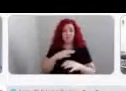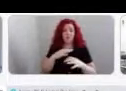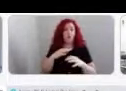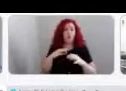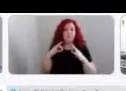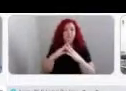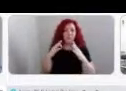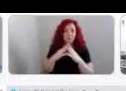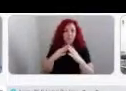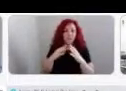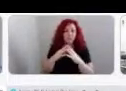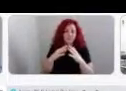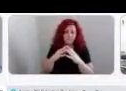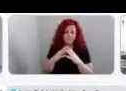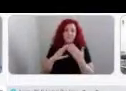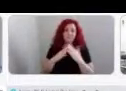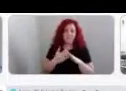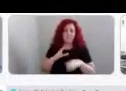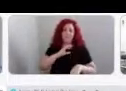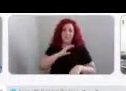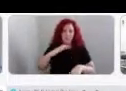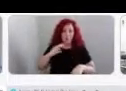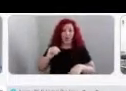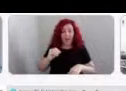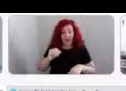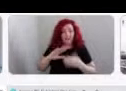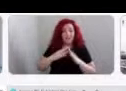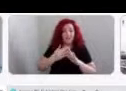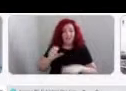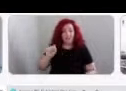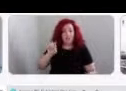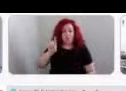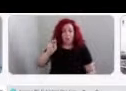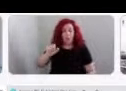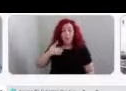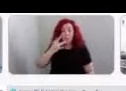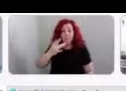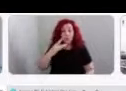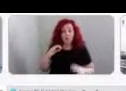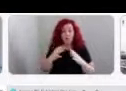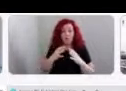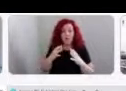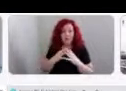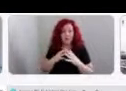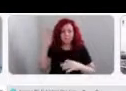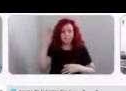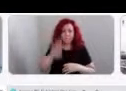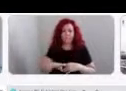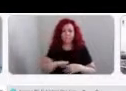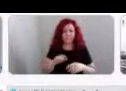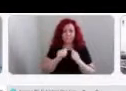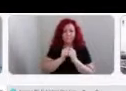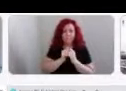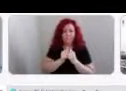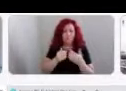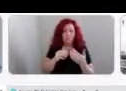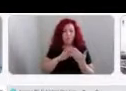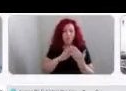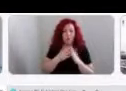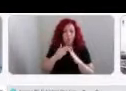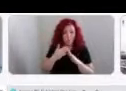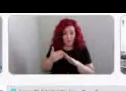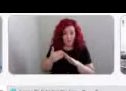sedona i'd like to see flagstaff kept together as a continued contiguous community i'd like to